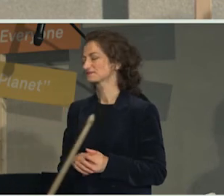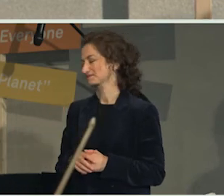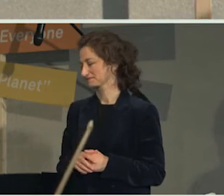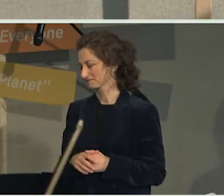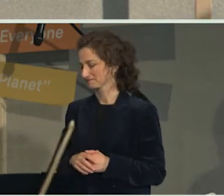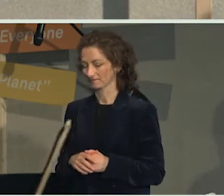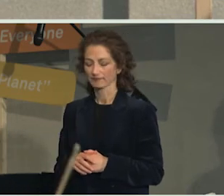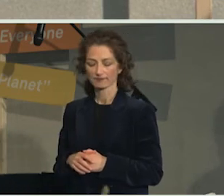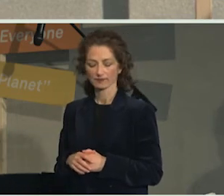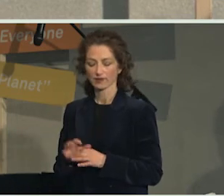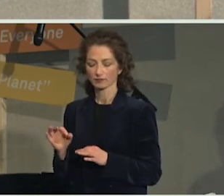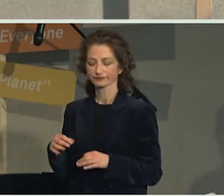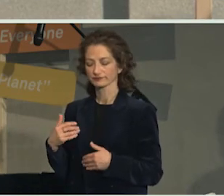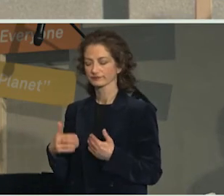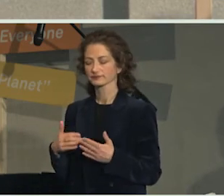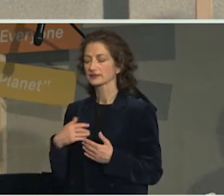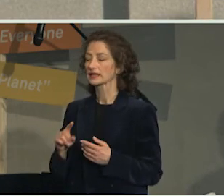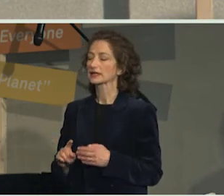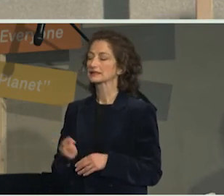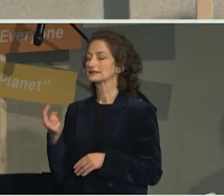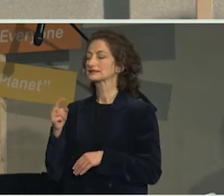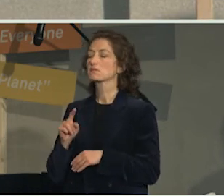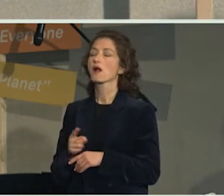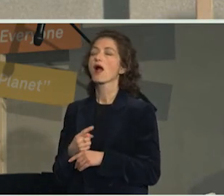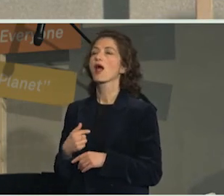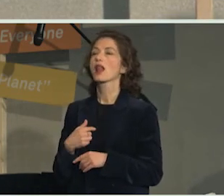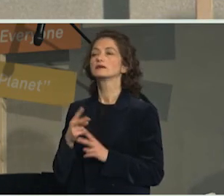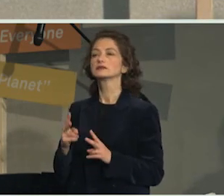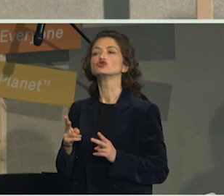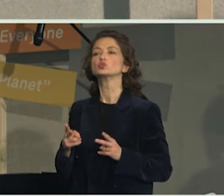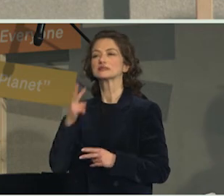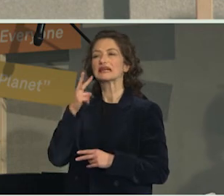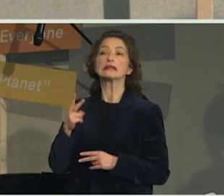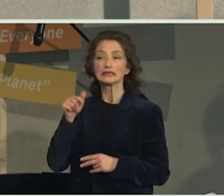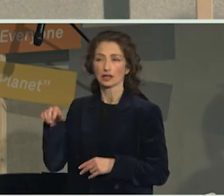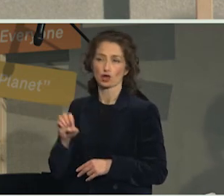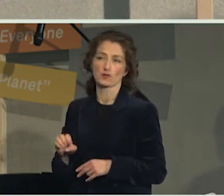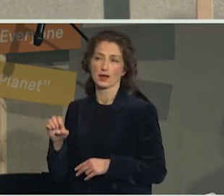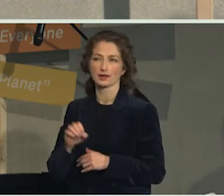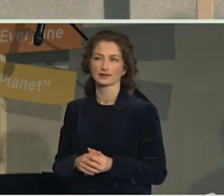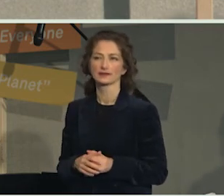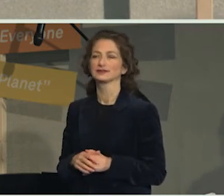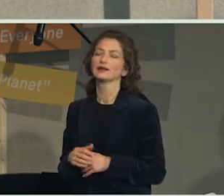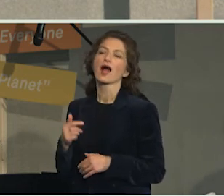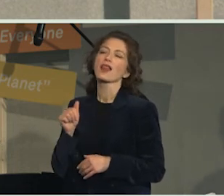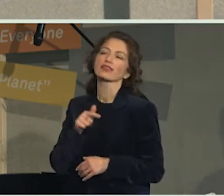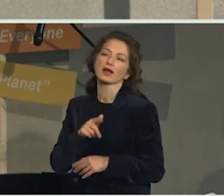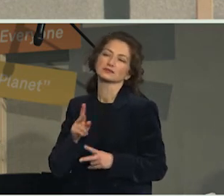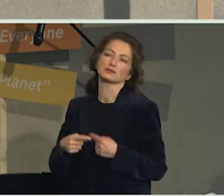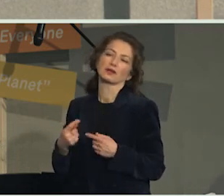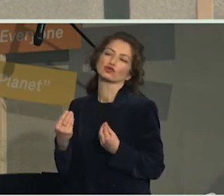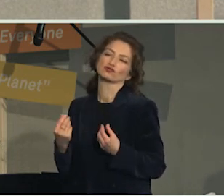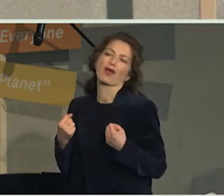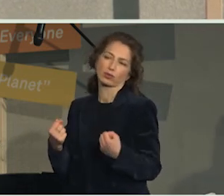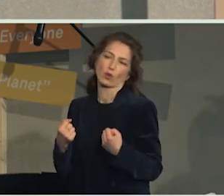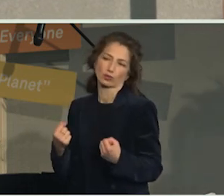first time I had ever seen a train was in Europe, or like a bus or anything. So I never took public transportation in Atlanta. From the suburbs.